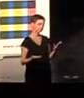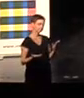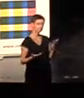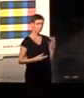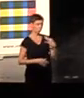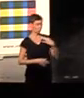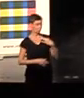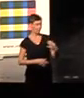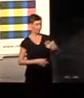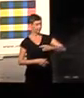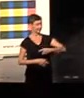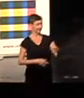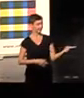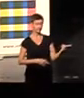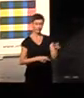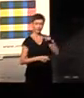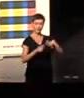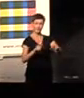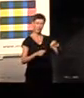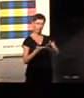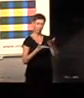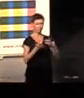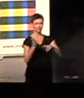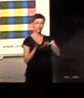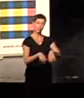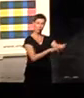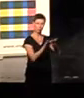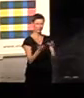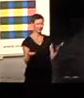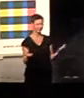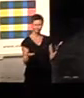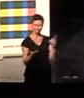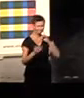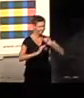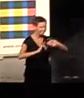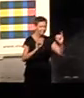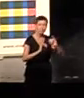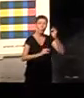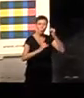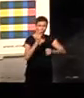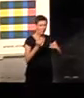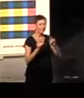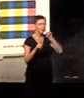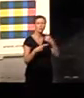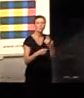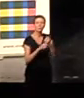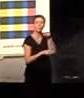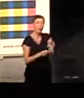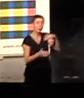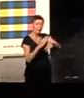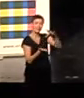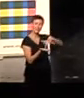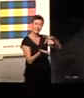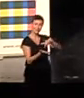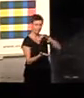representatieve democratie is even more in crysis in cities citiz doen niet